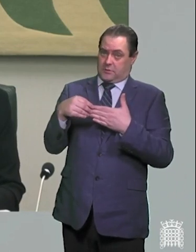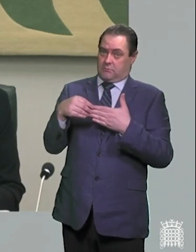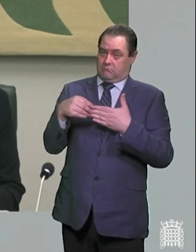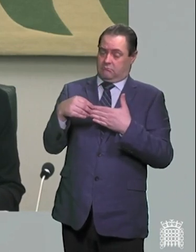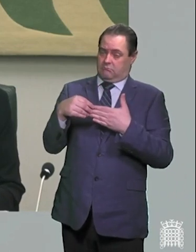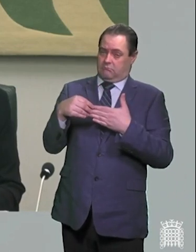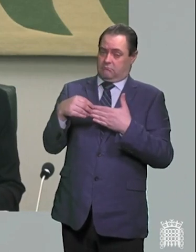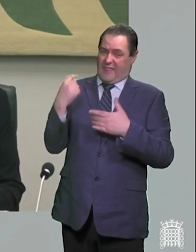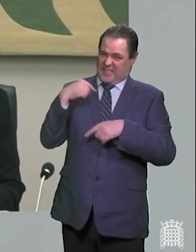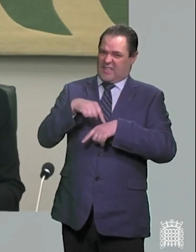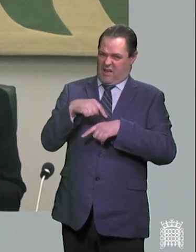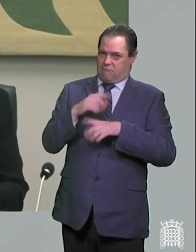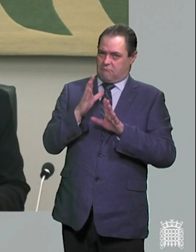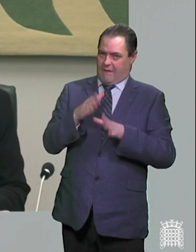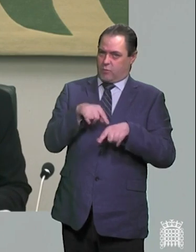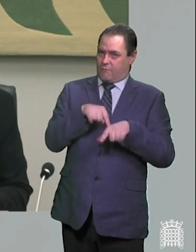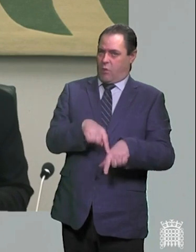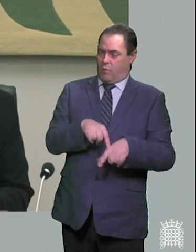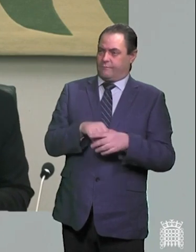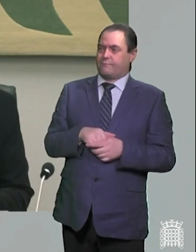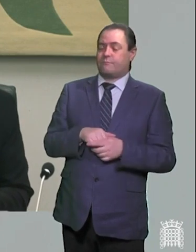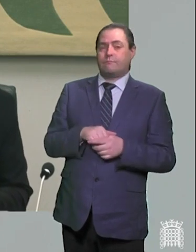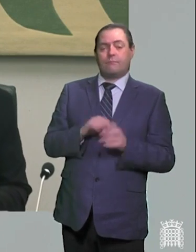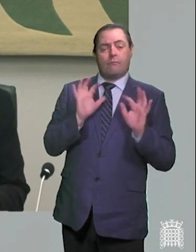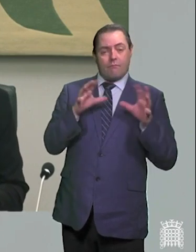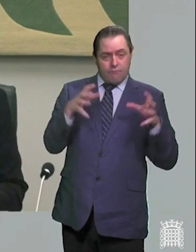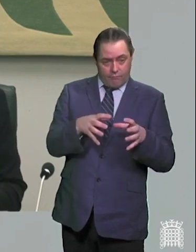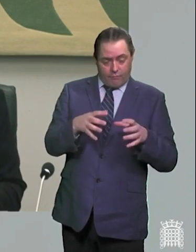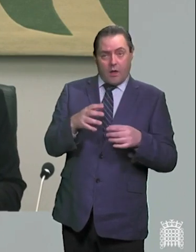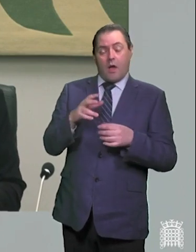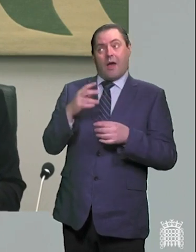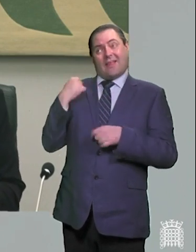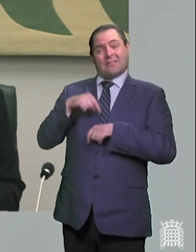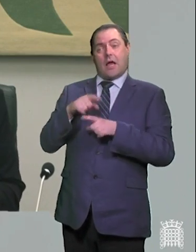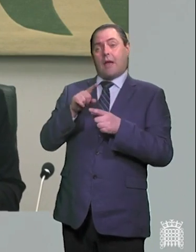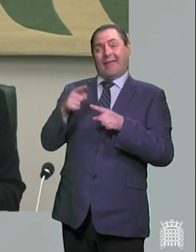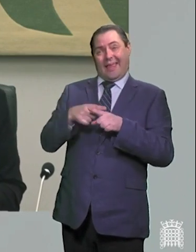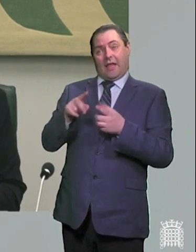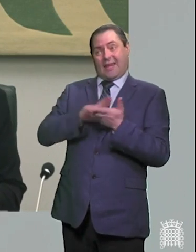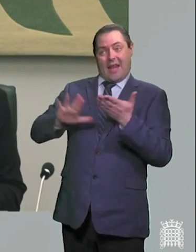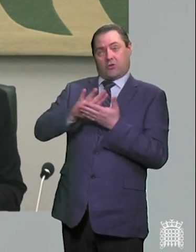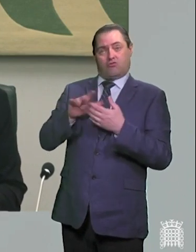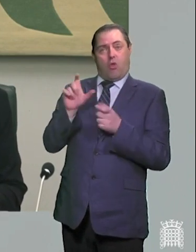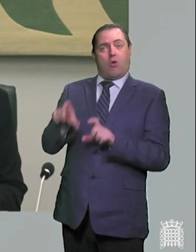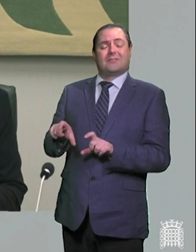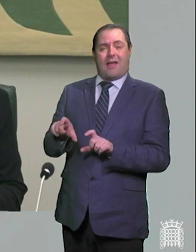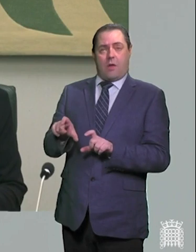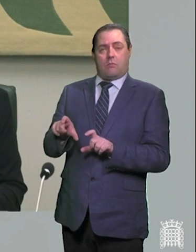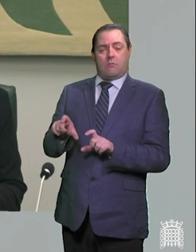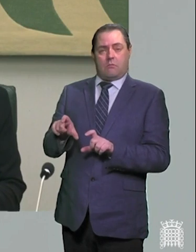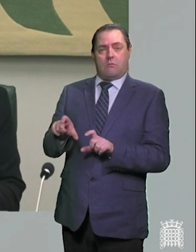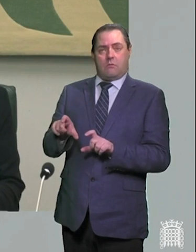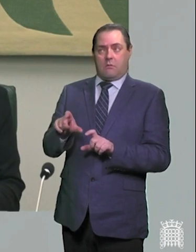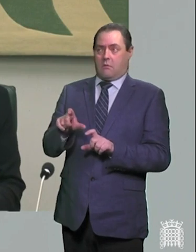at the time. These gatherings took place during a national lockdown in England. The legal rules in force to prevent the spread of